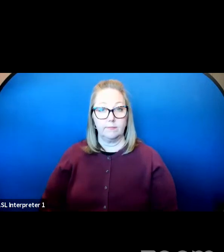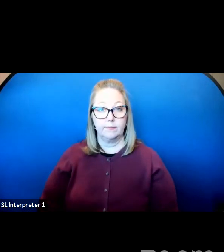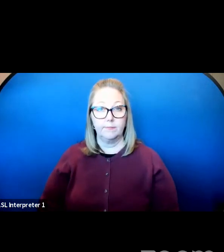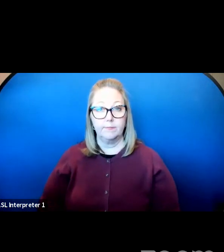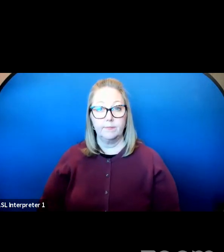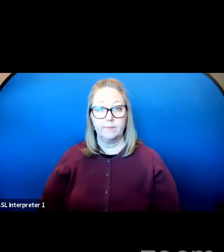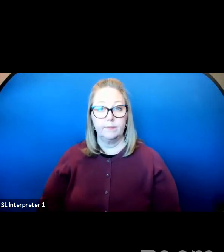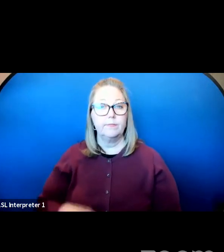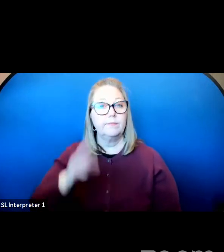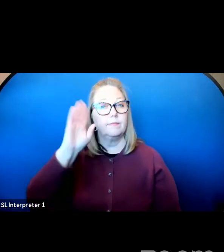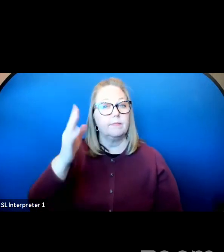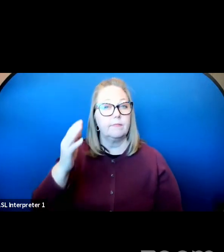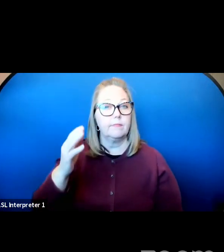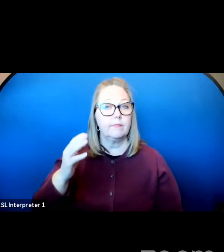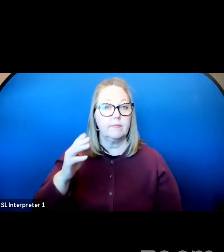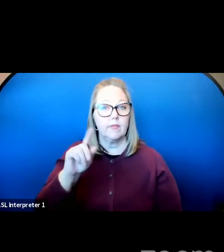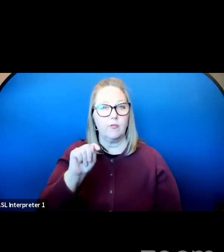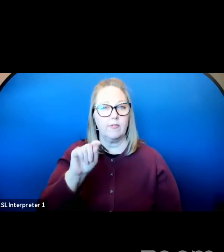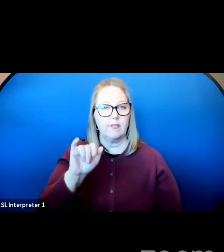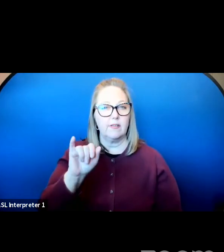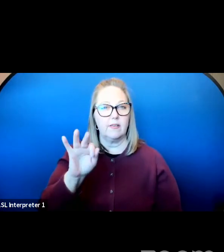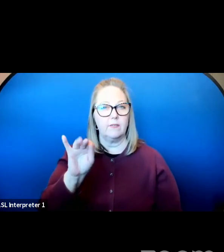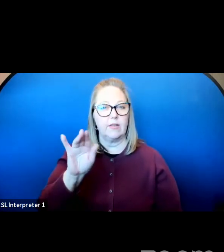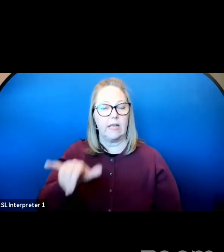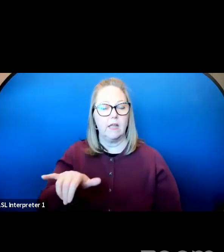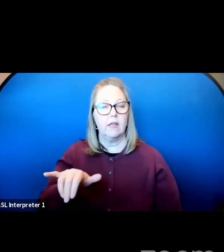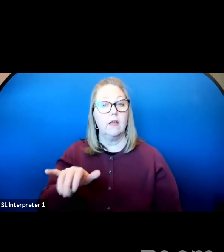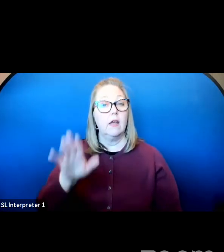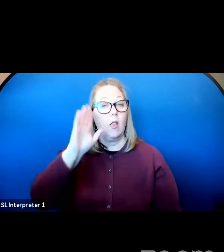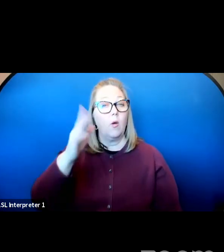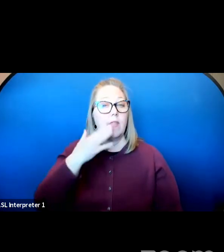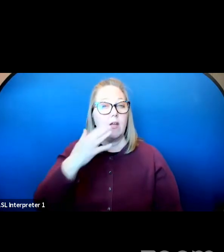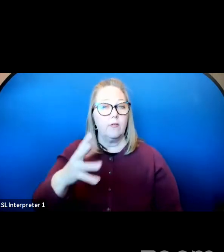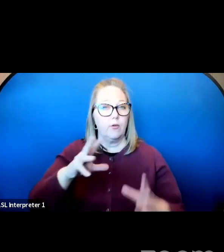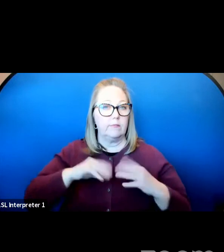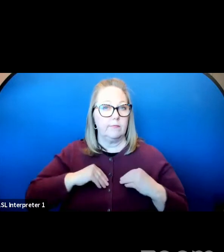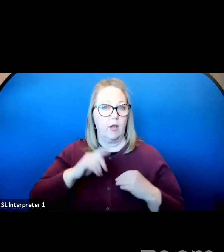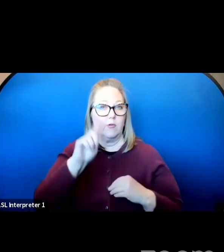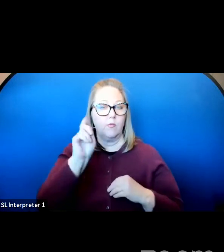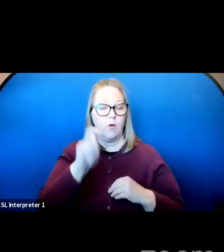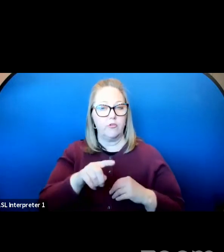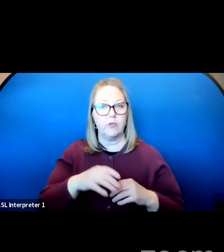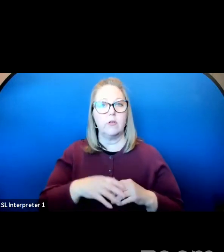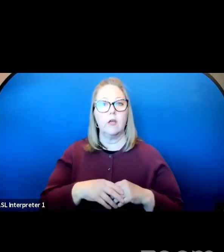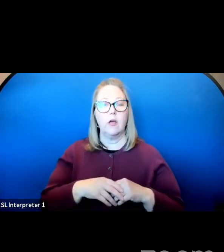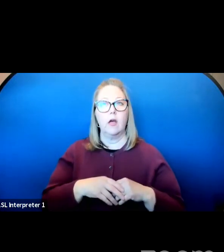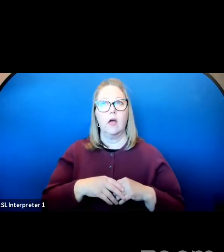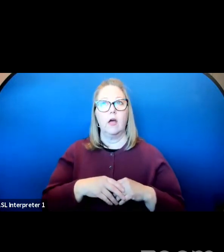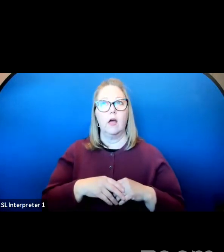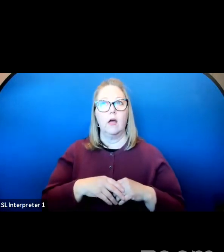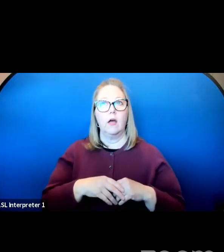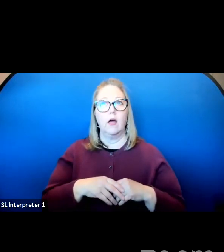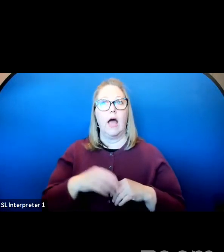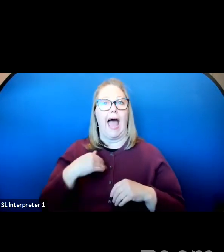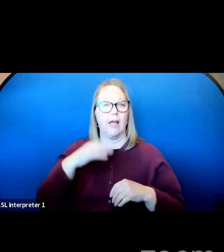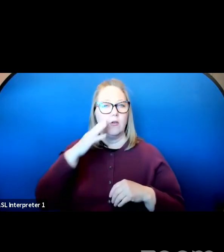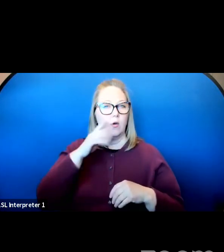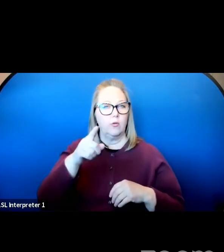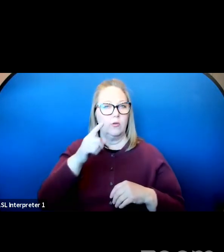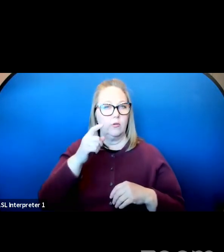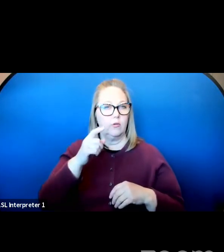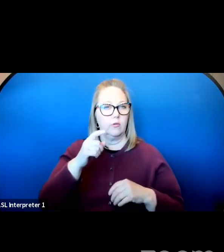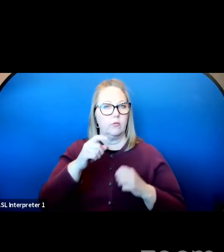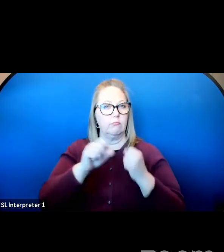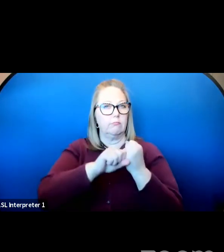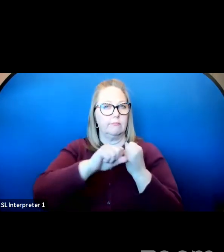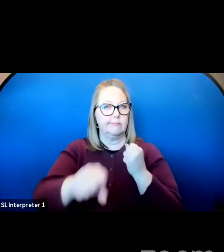Hello, Governor. Thank you so much for taking my question. I know that this is a plan in place with the eviction moratorium being extended for